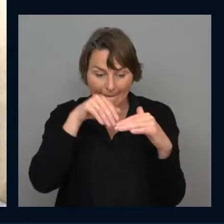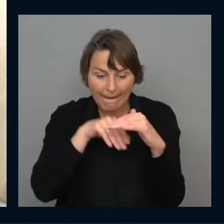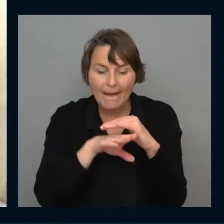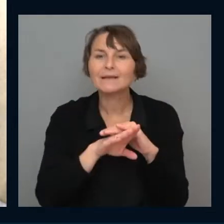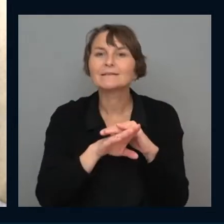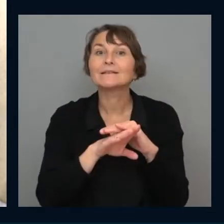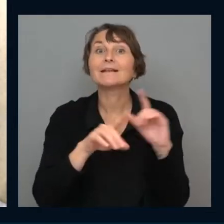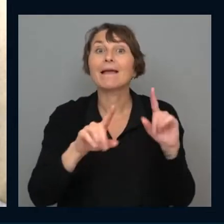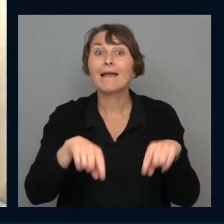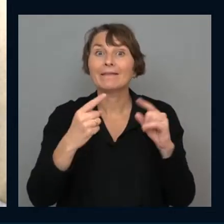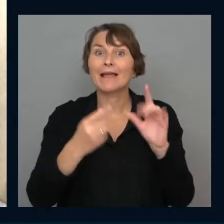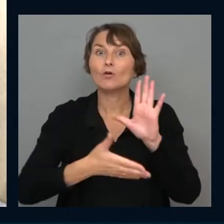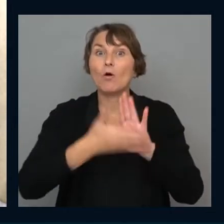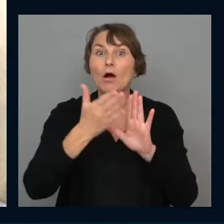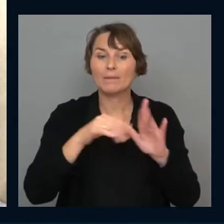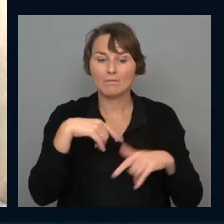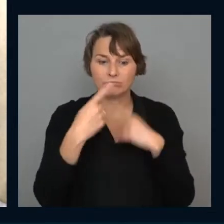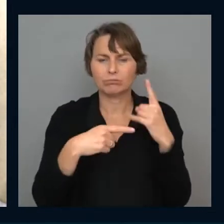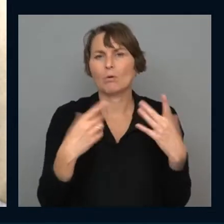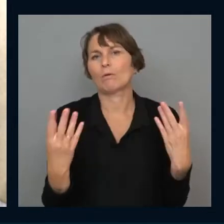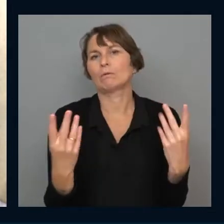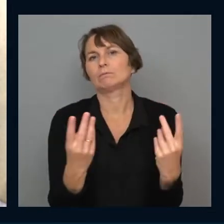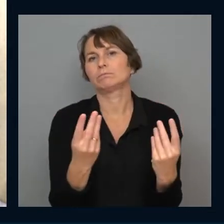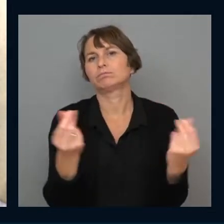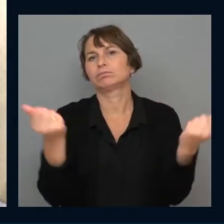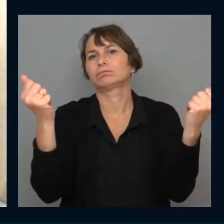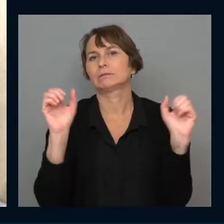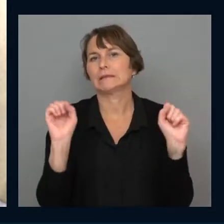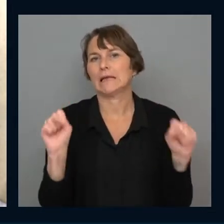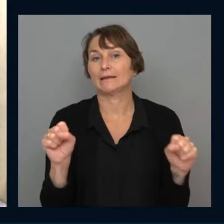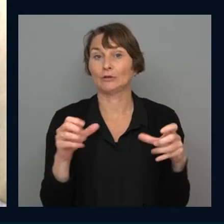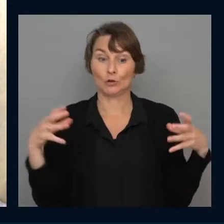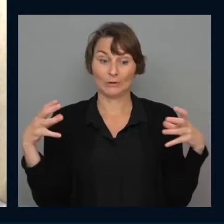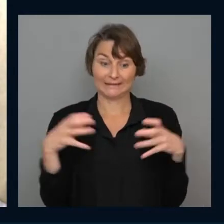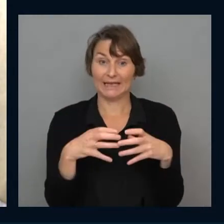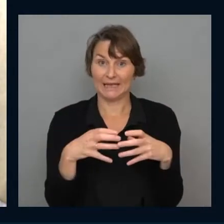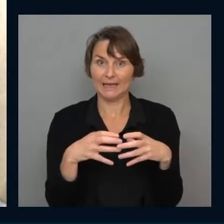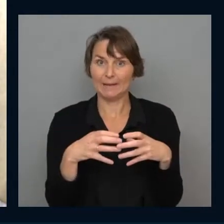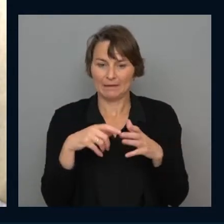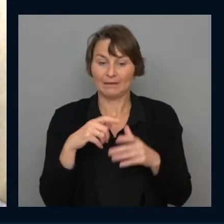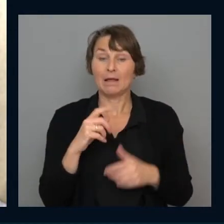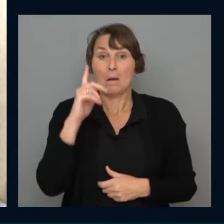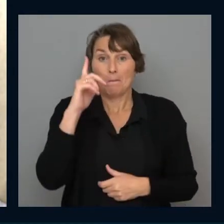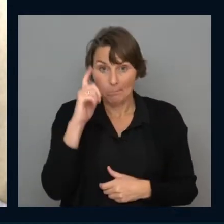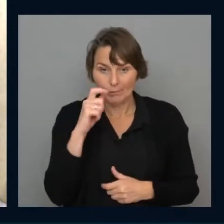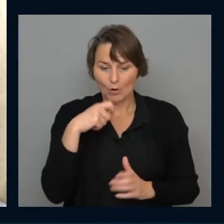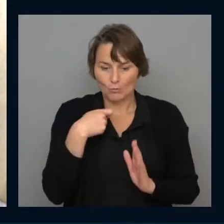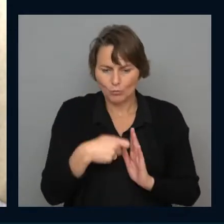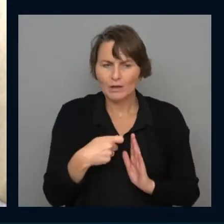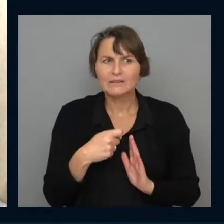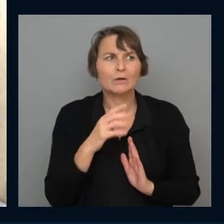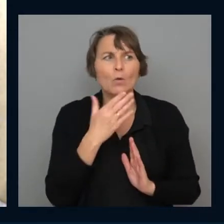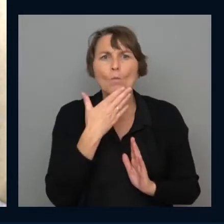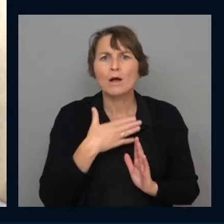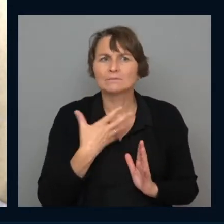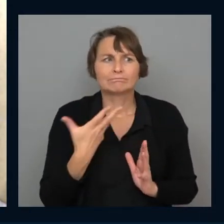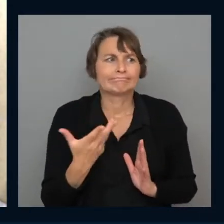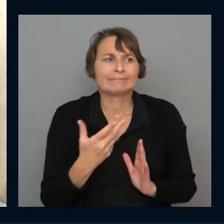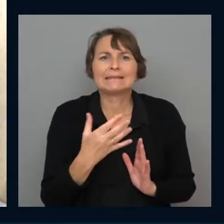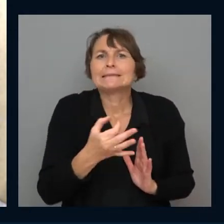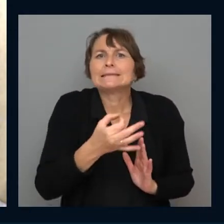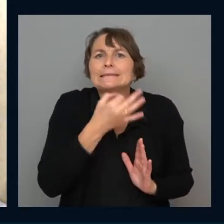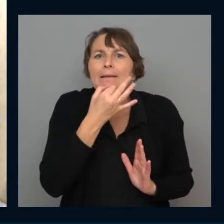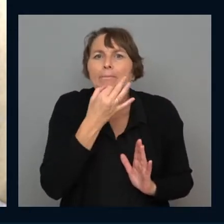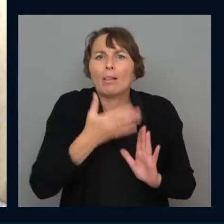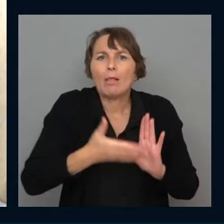it's easy built-in automation. And it's great when a team is starting into a project and they just need some simple automation tasks. It's like, these are quick